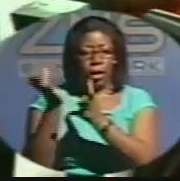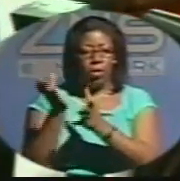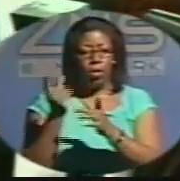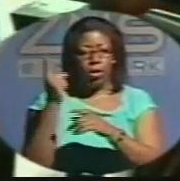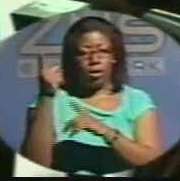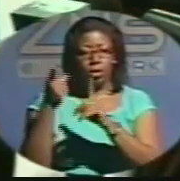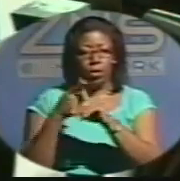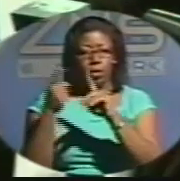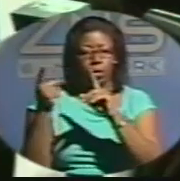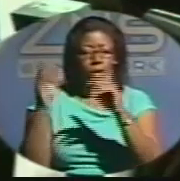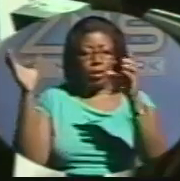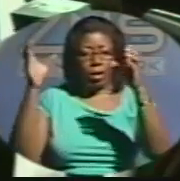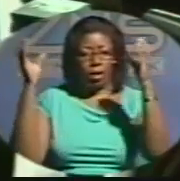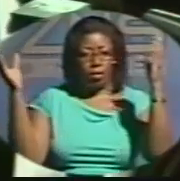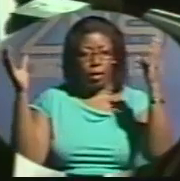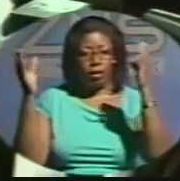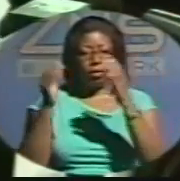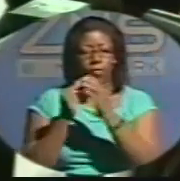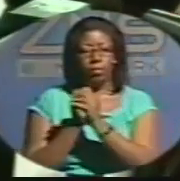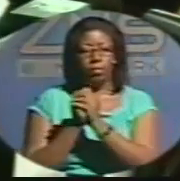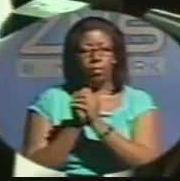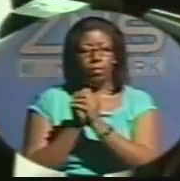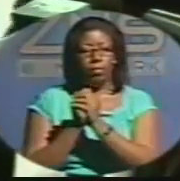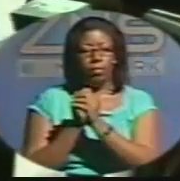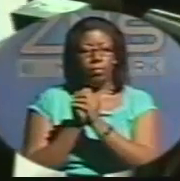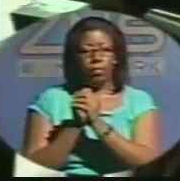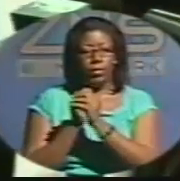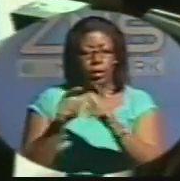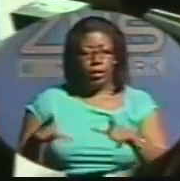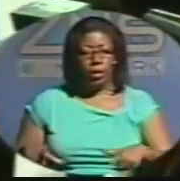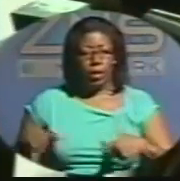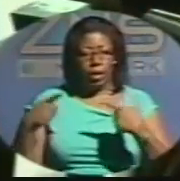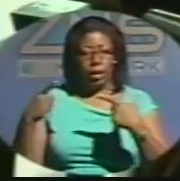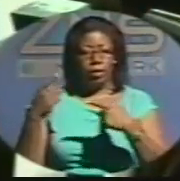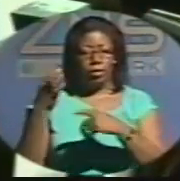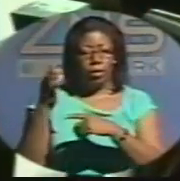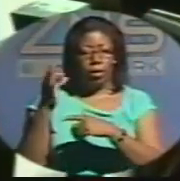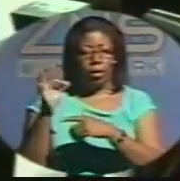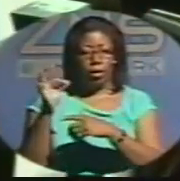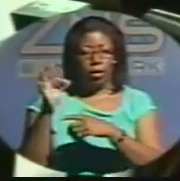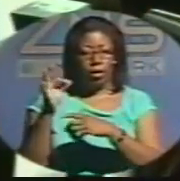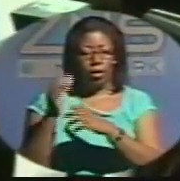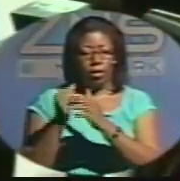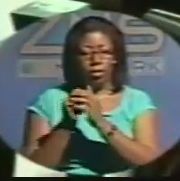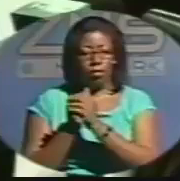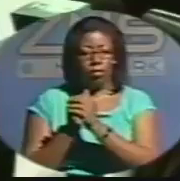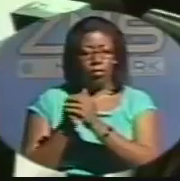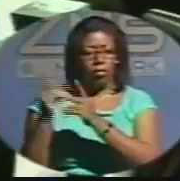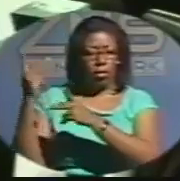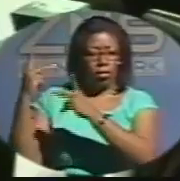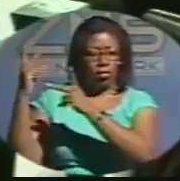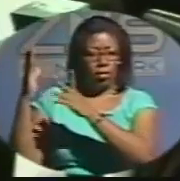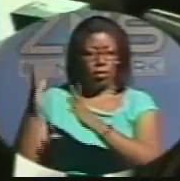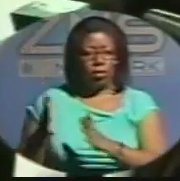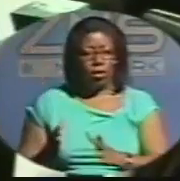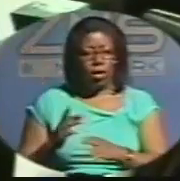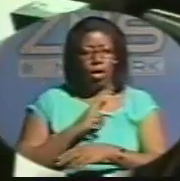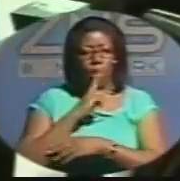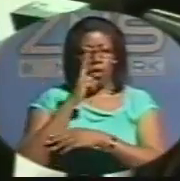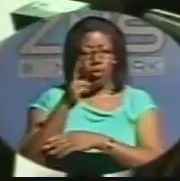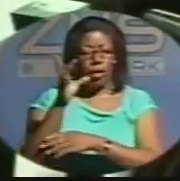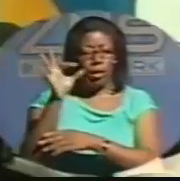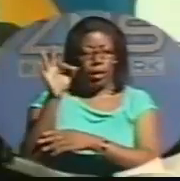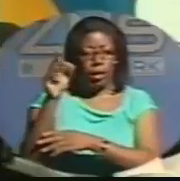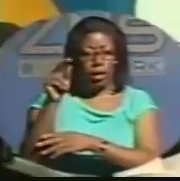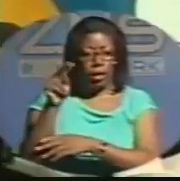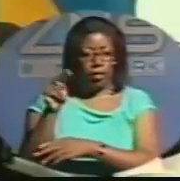you to celebrate the life of a patriot. I want you to celebrate the life of a real